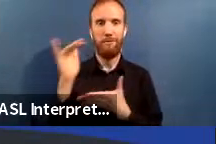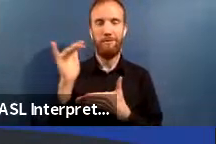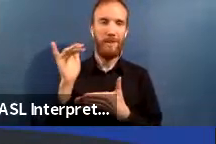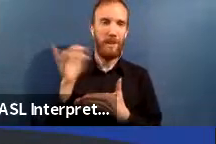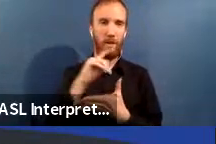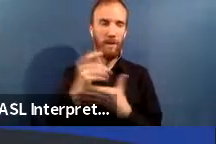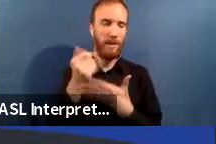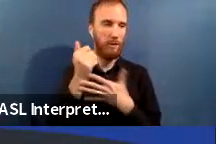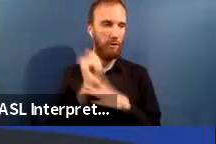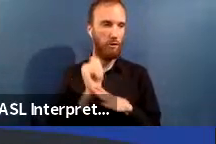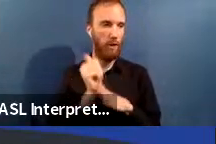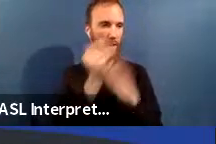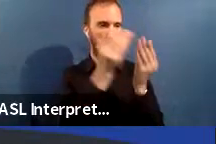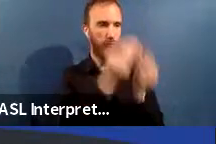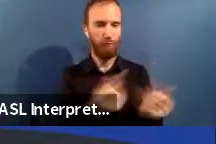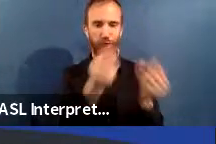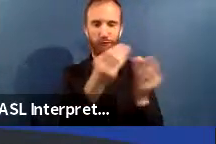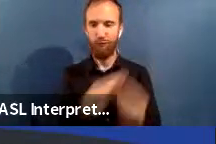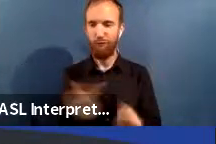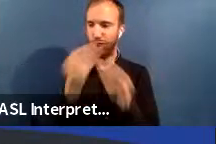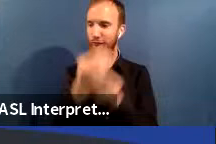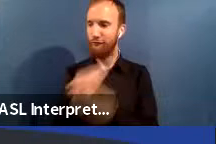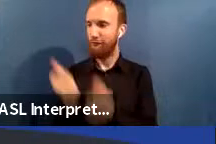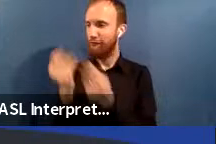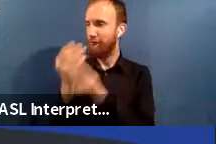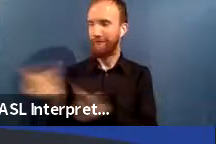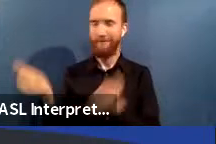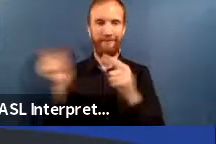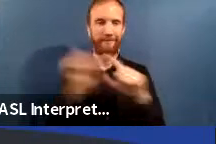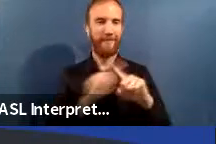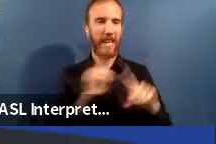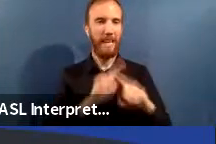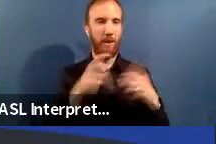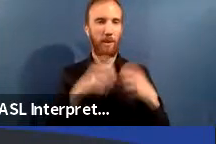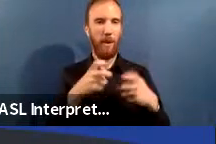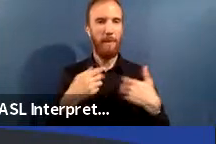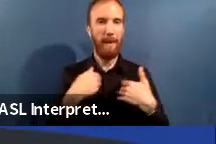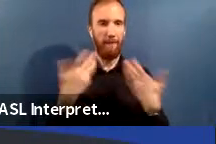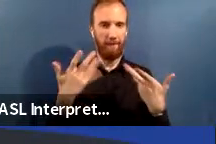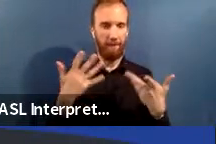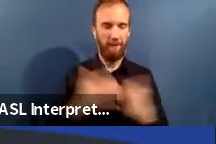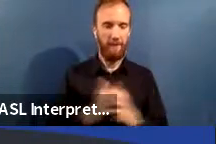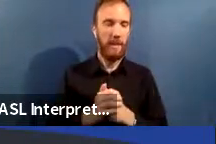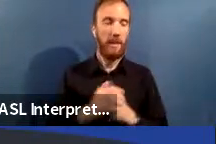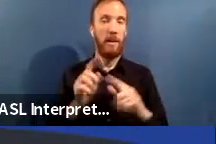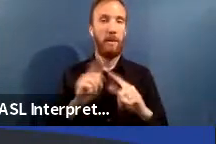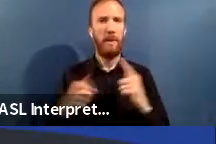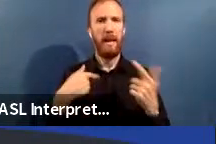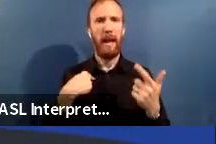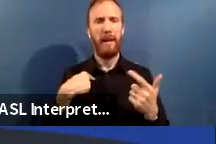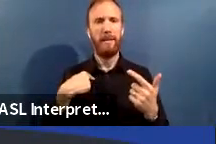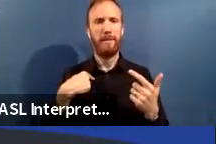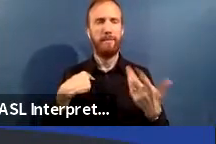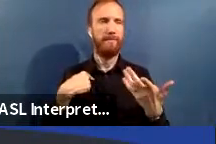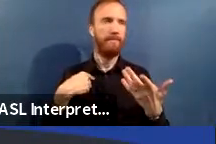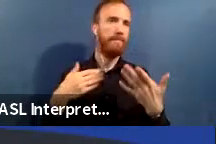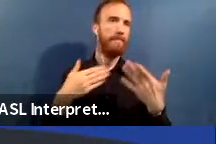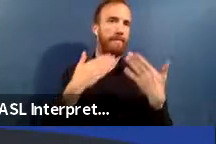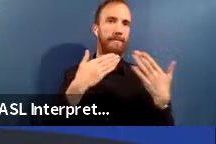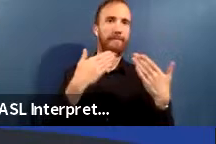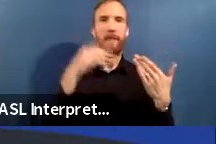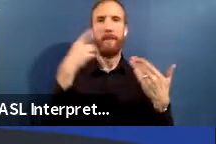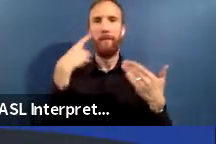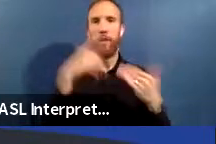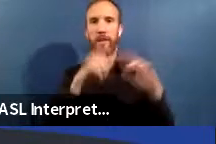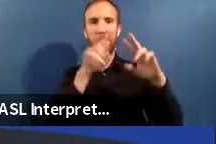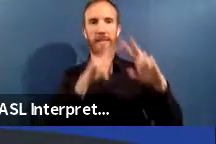solve some of these financial crises that we have. But I do appreciate the facilities assessments and the